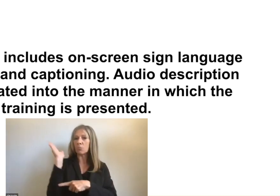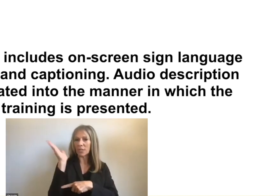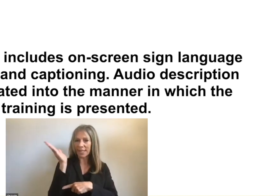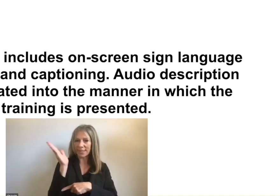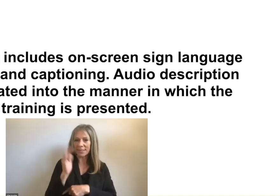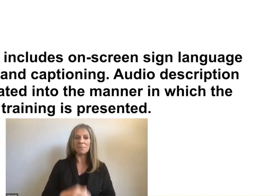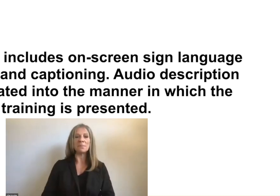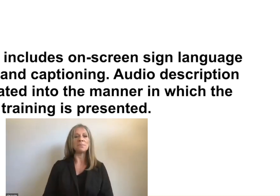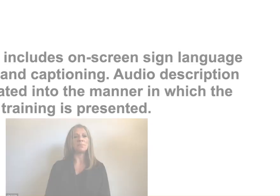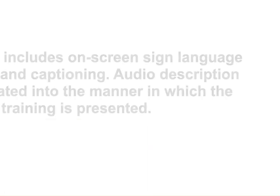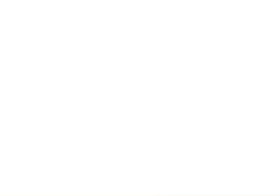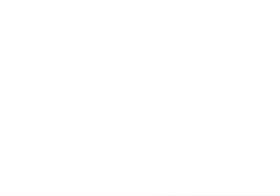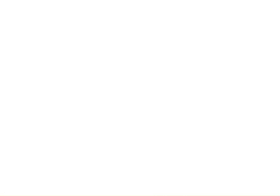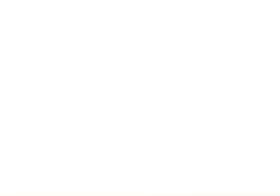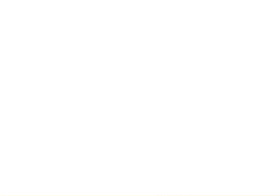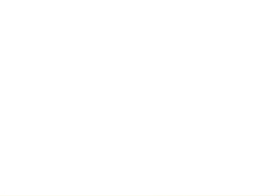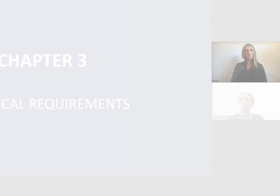the training is presented.